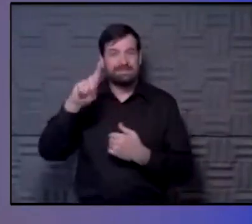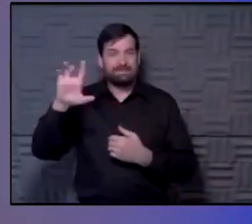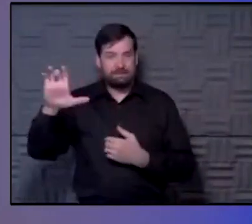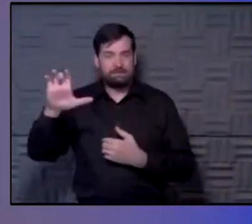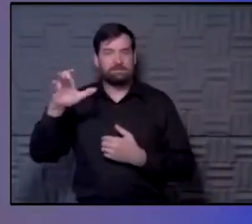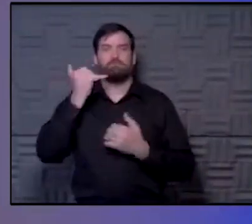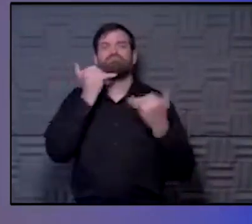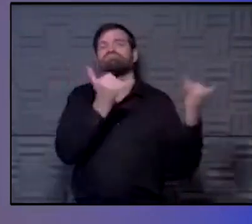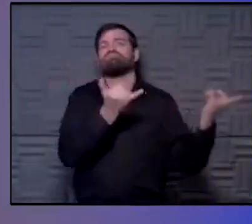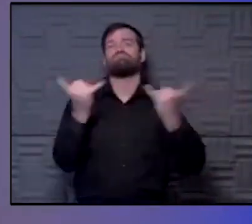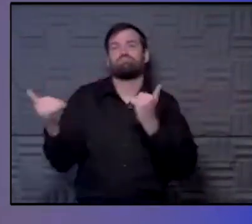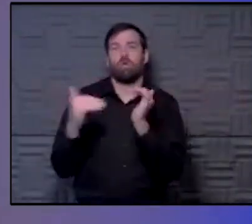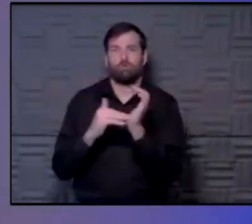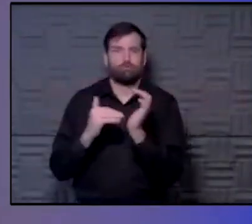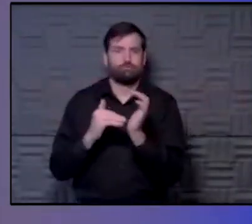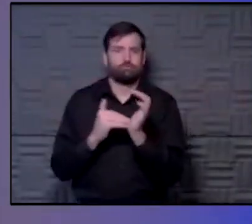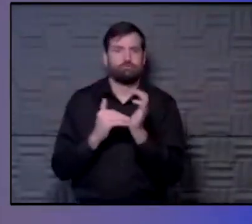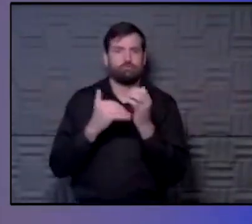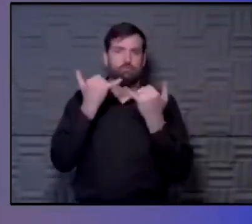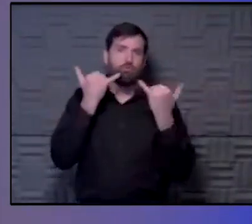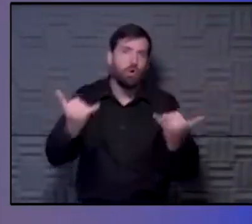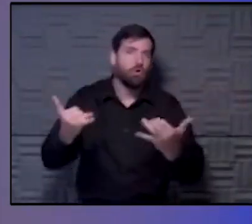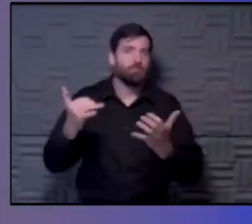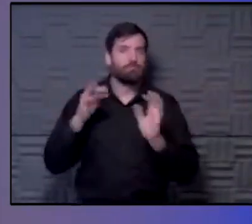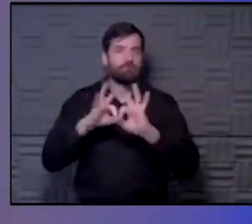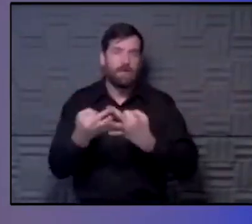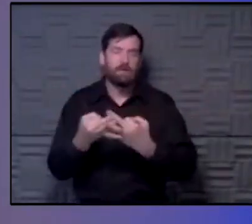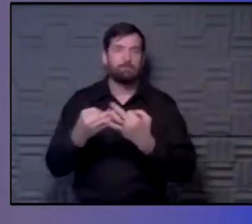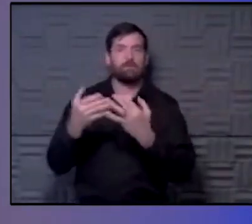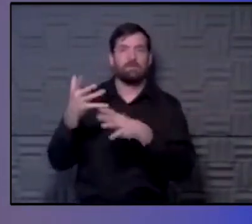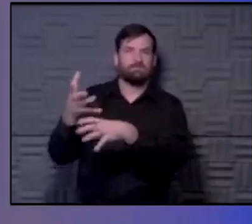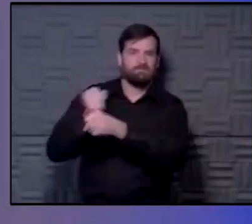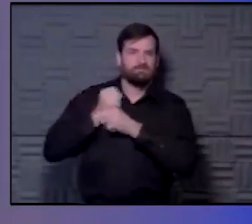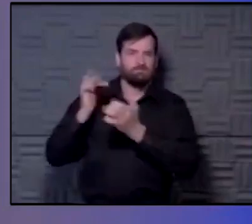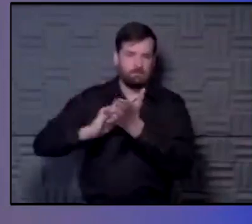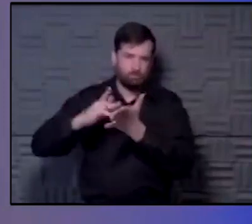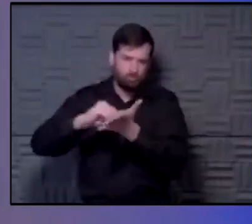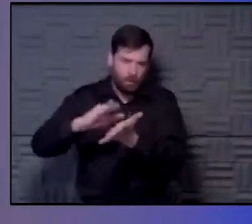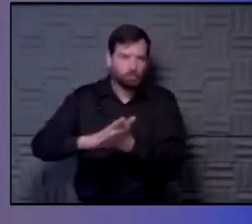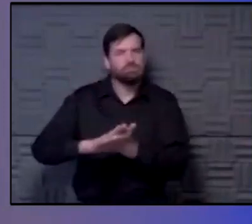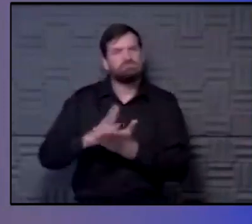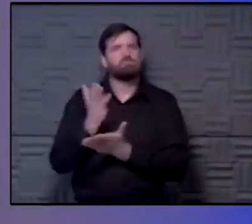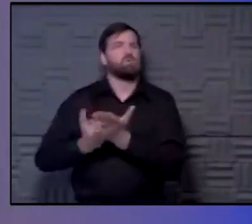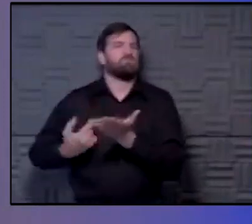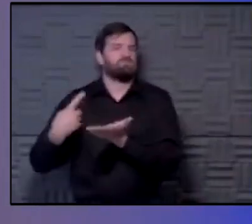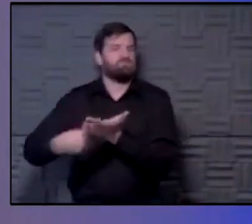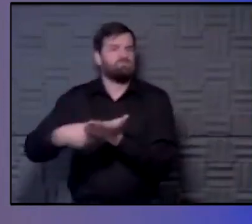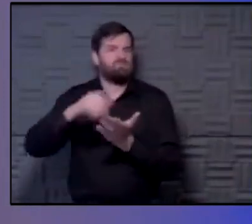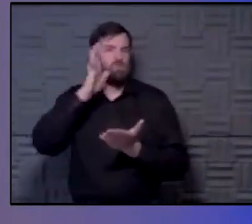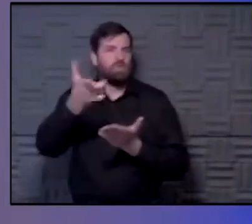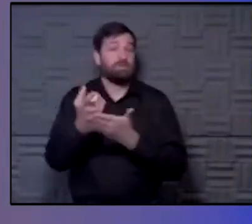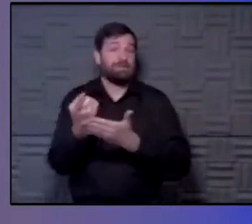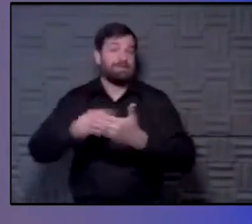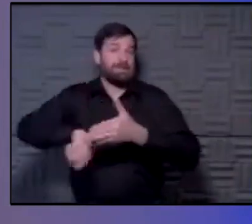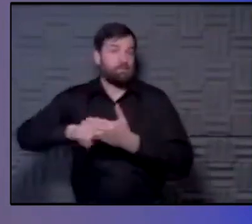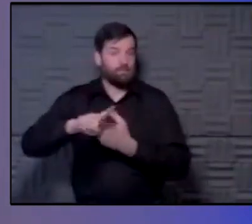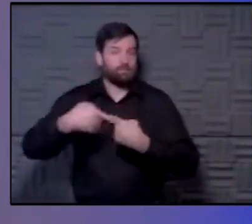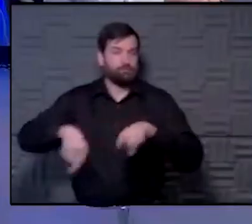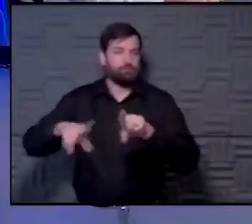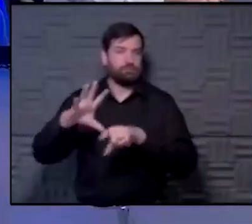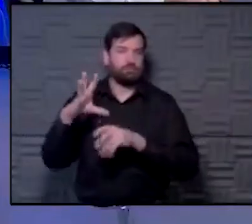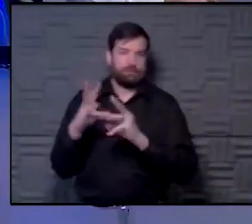calling people, calling physicians, calling family members, getting records, and that's going to be part of what we talk about next week on our follow-up